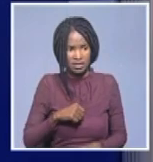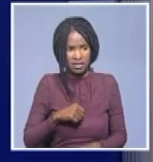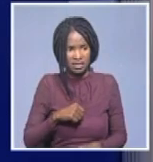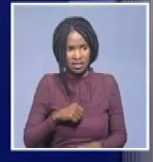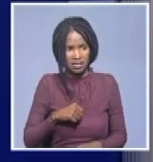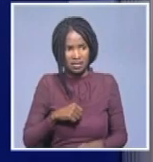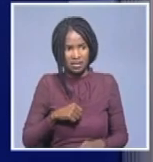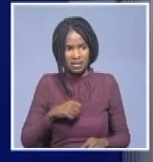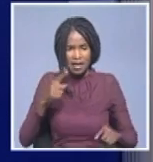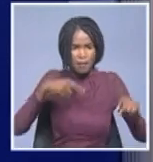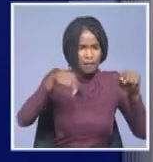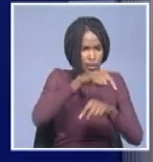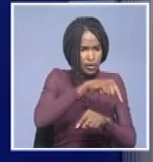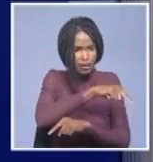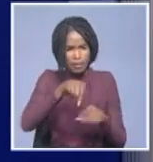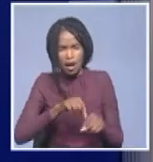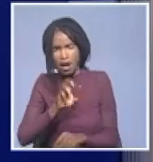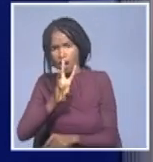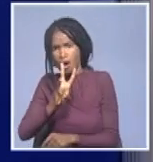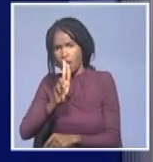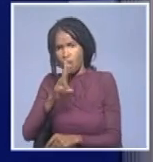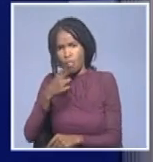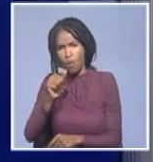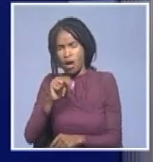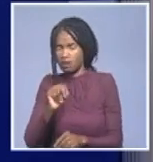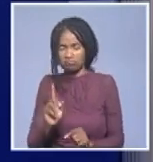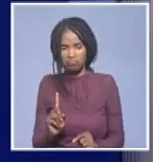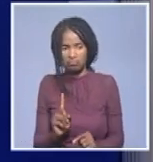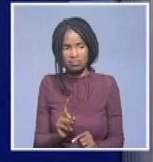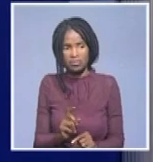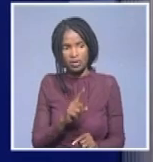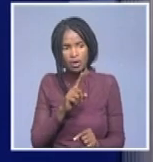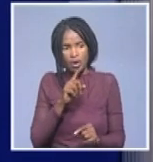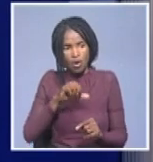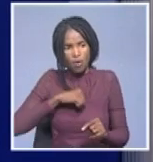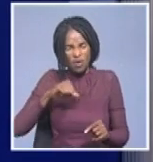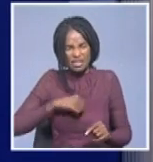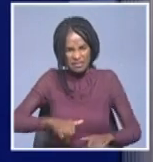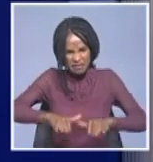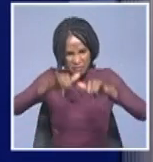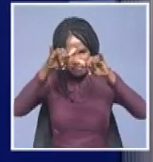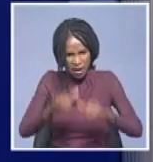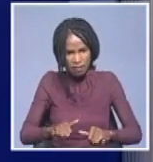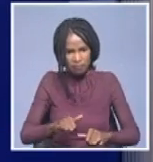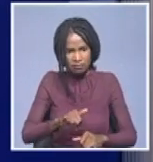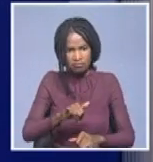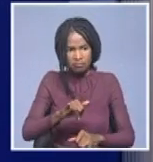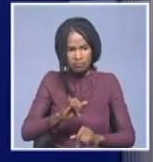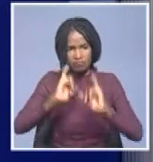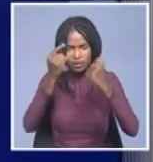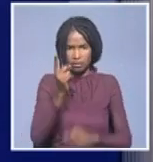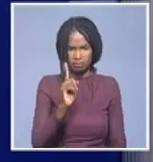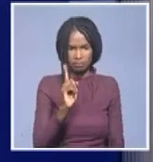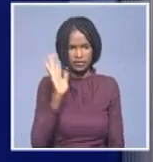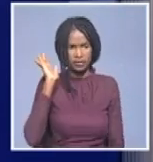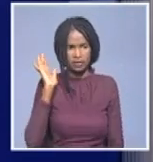getting in and out of Wuhan. Mm-hmm. In other words, to contain the disease where it's now prevalent. So, but all in